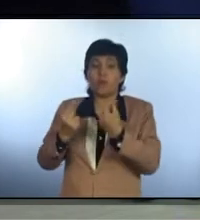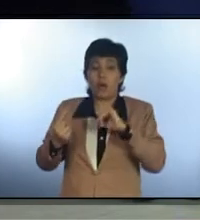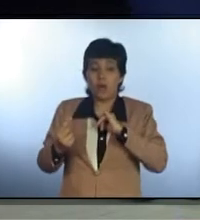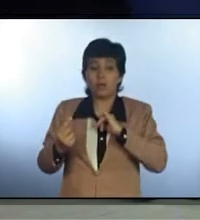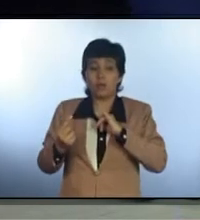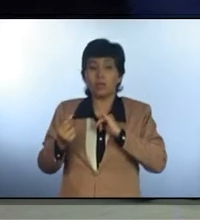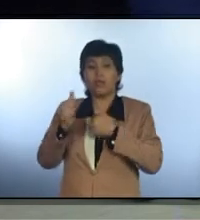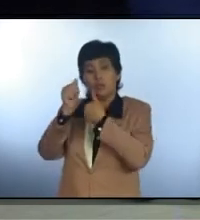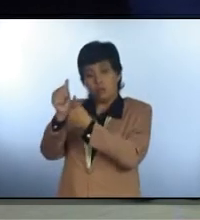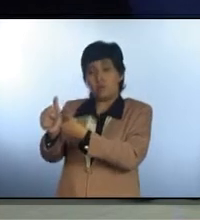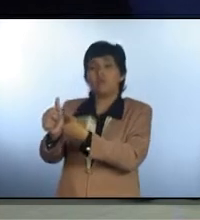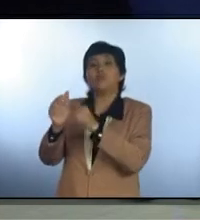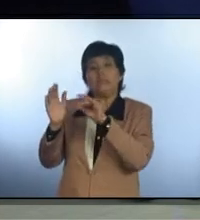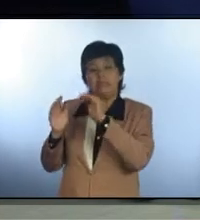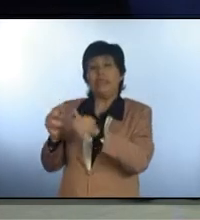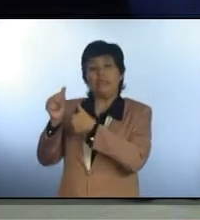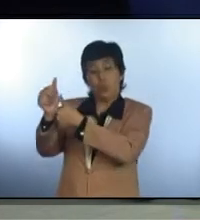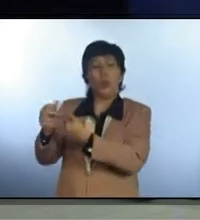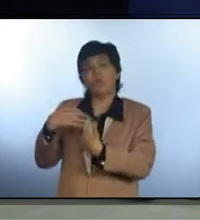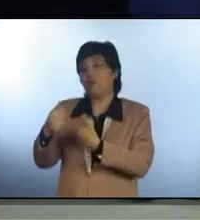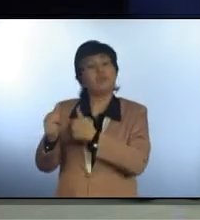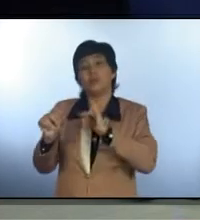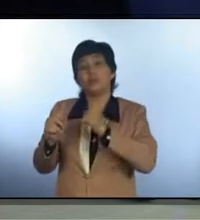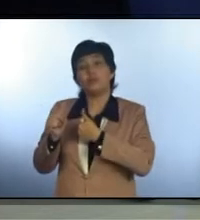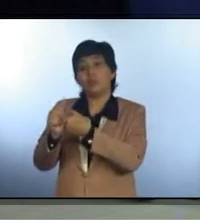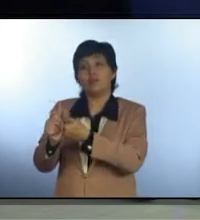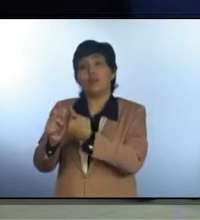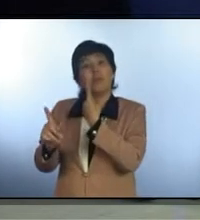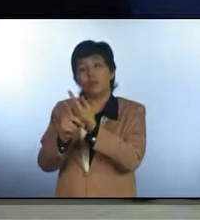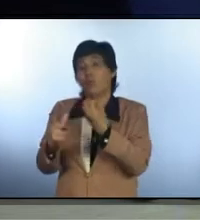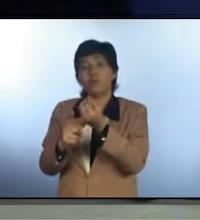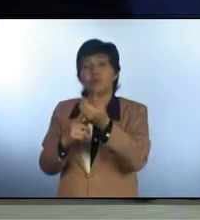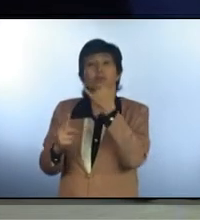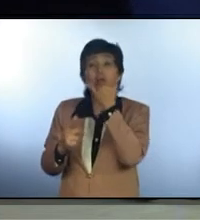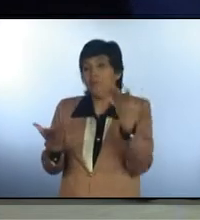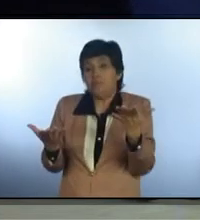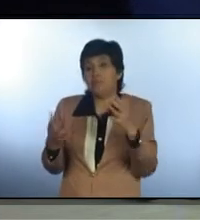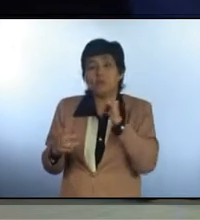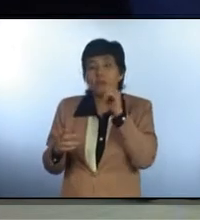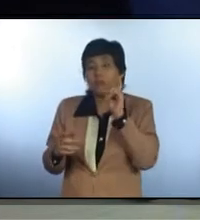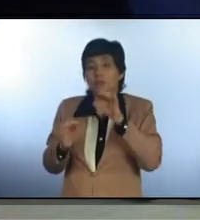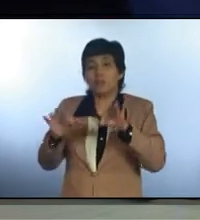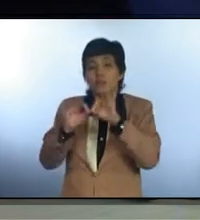adhere to their standard, okay? Is it right or wrong? There's nothing with right or wrong, yeah?